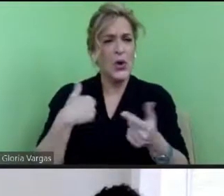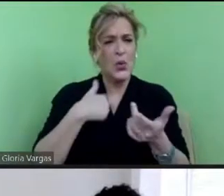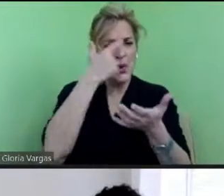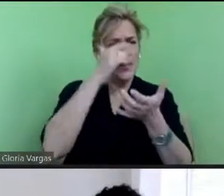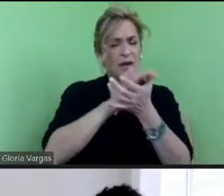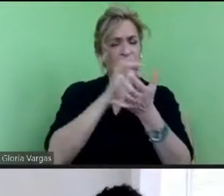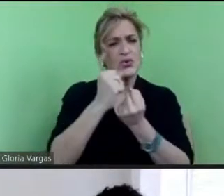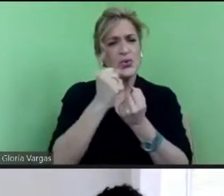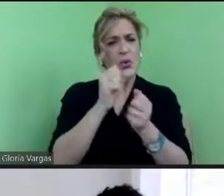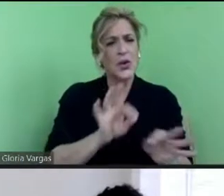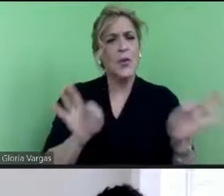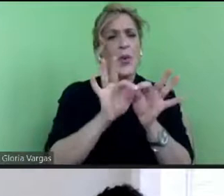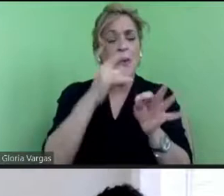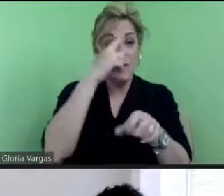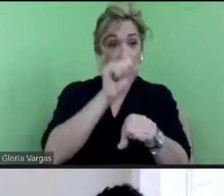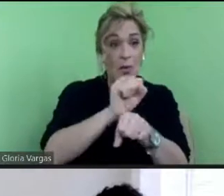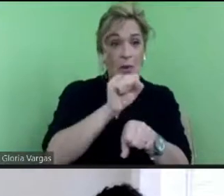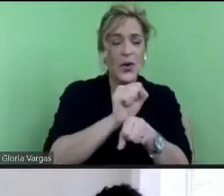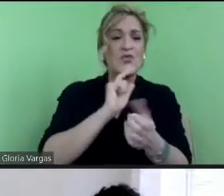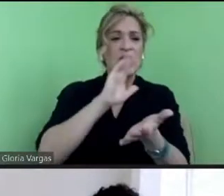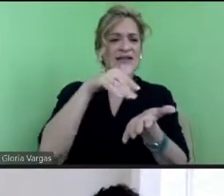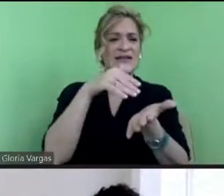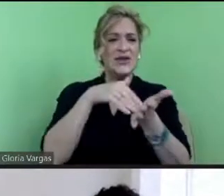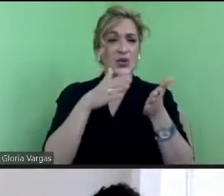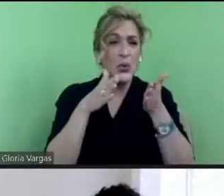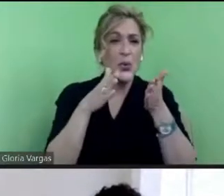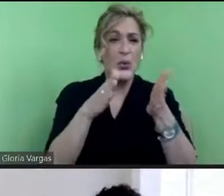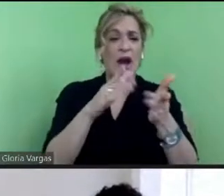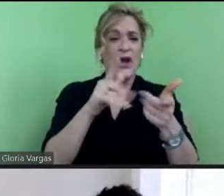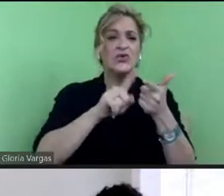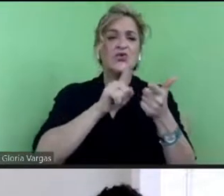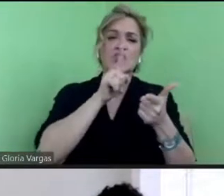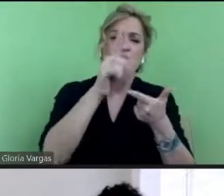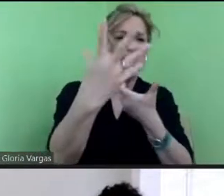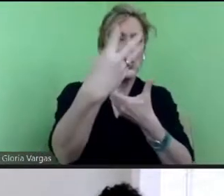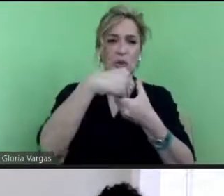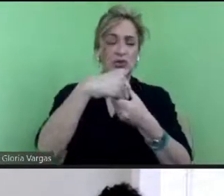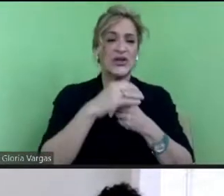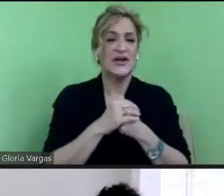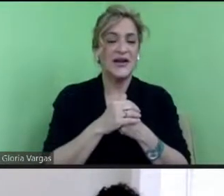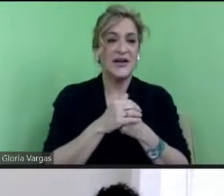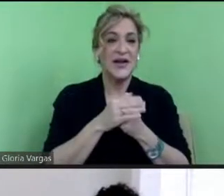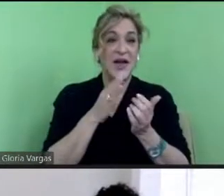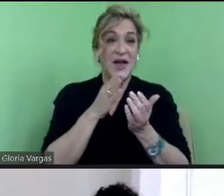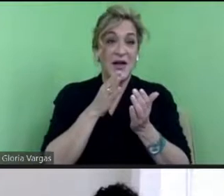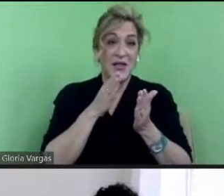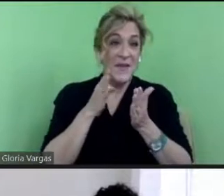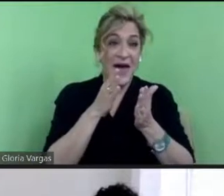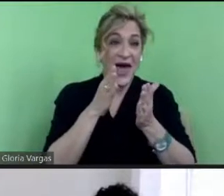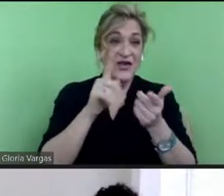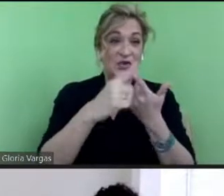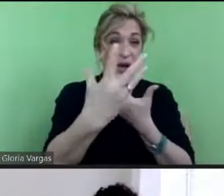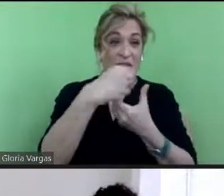importance of employment as one of the central pathways to real inclusion. The path towards inclusion requires freely